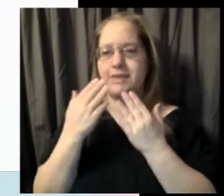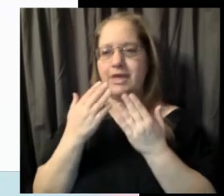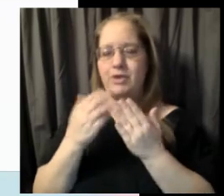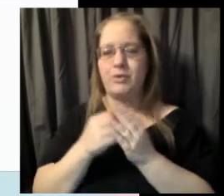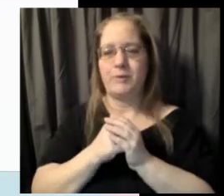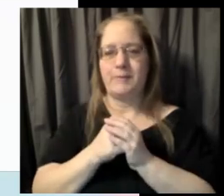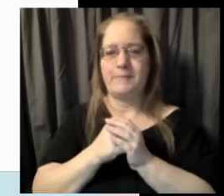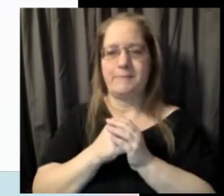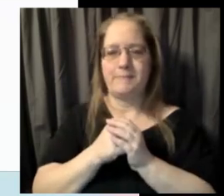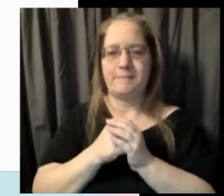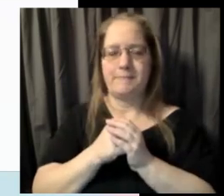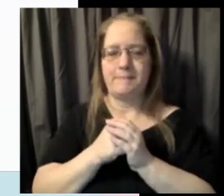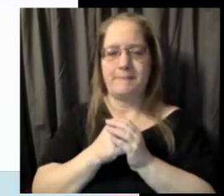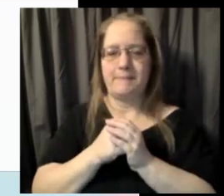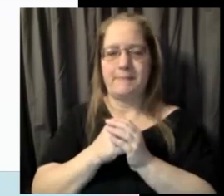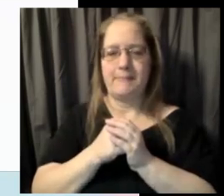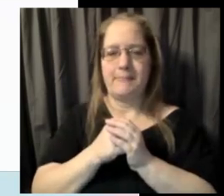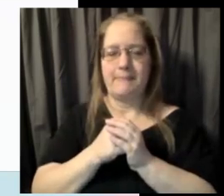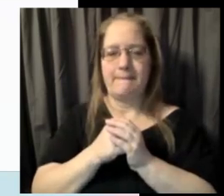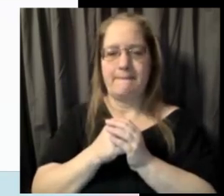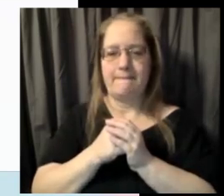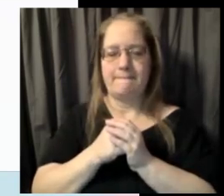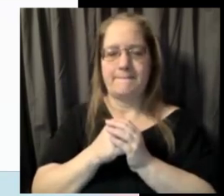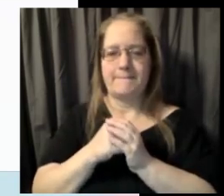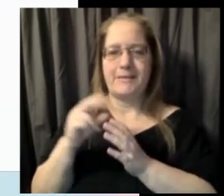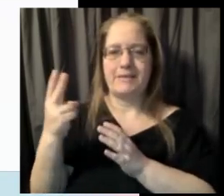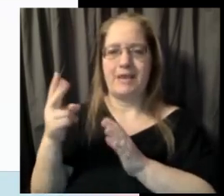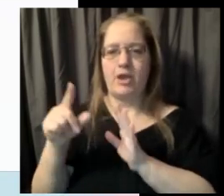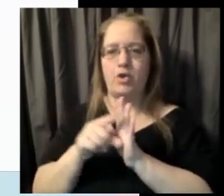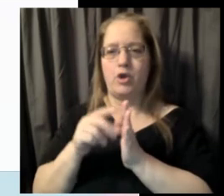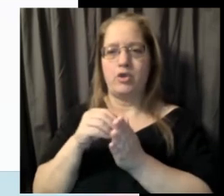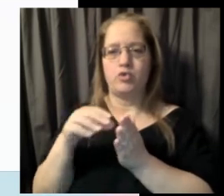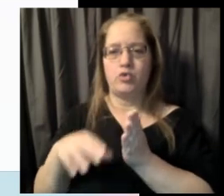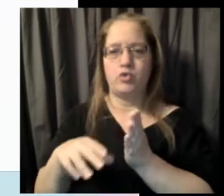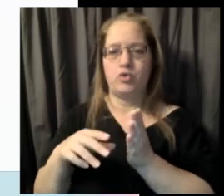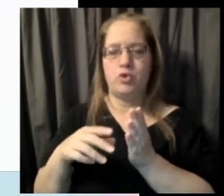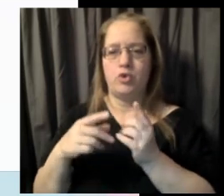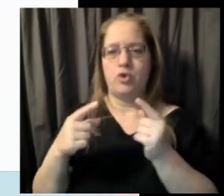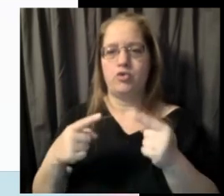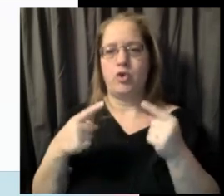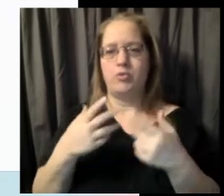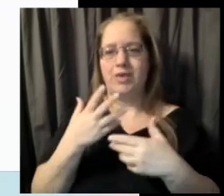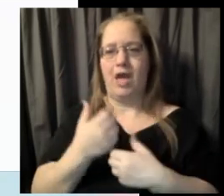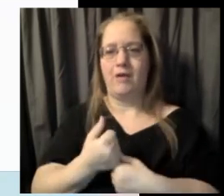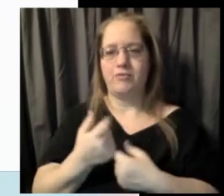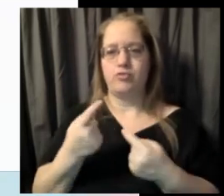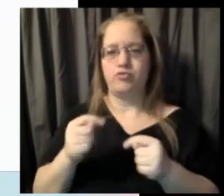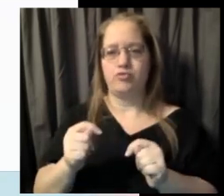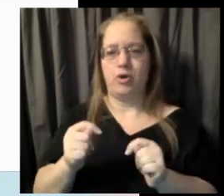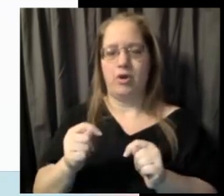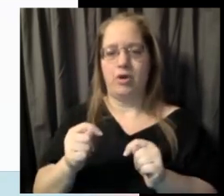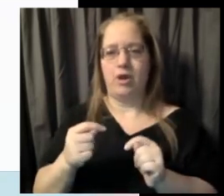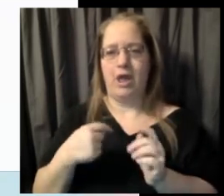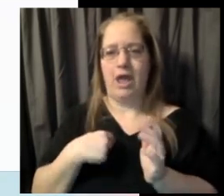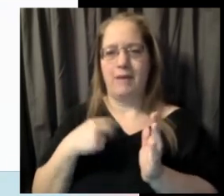Thank you. And we have more questions coming up. My second grader struggles with the confidence to try. I have been reading